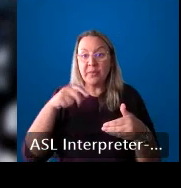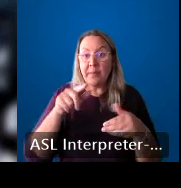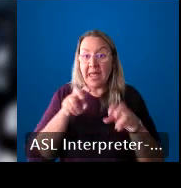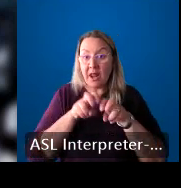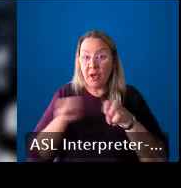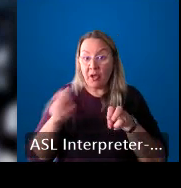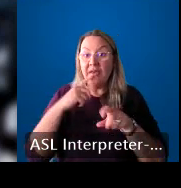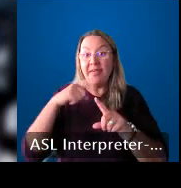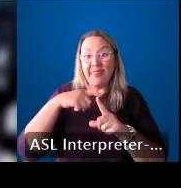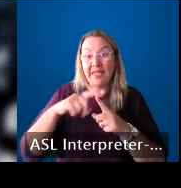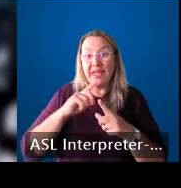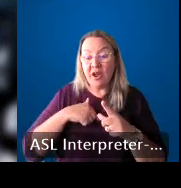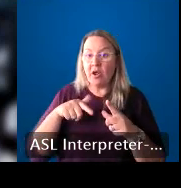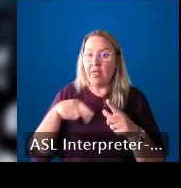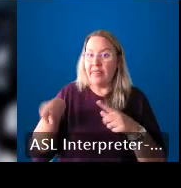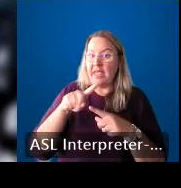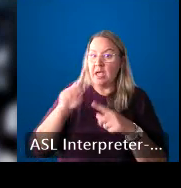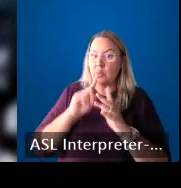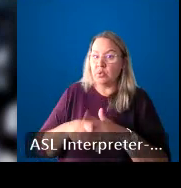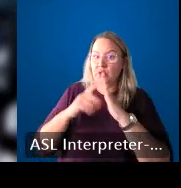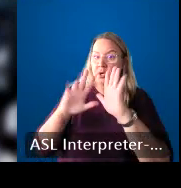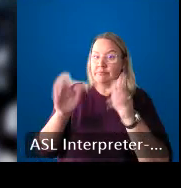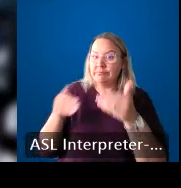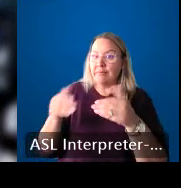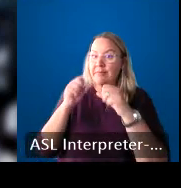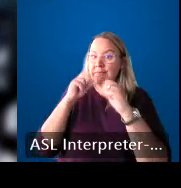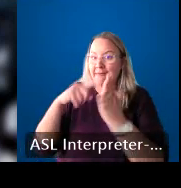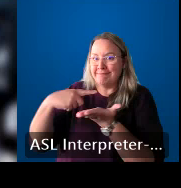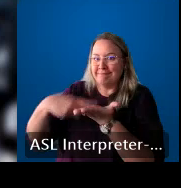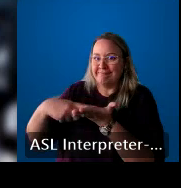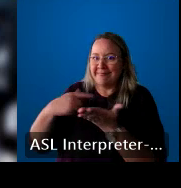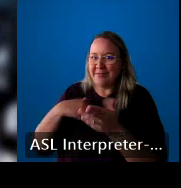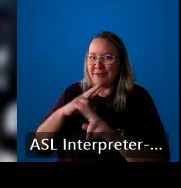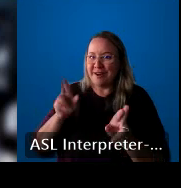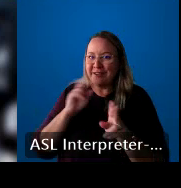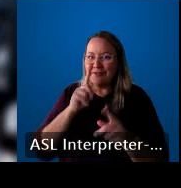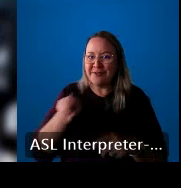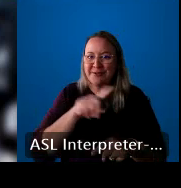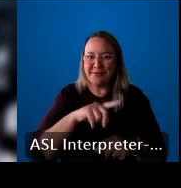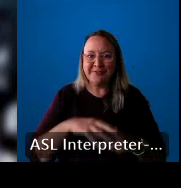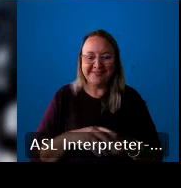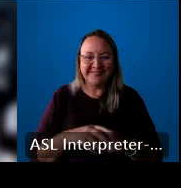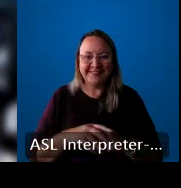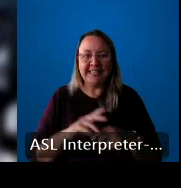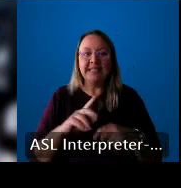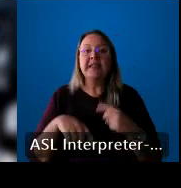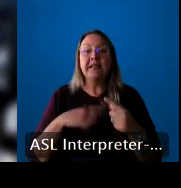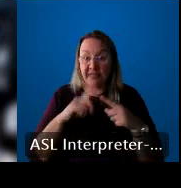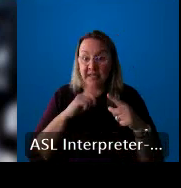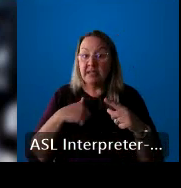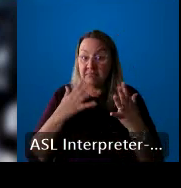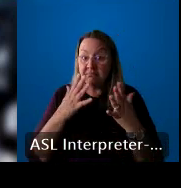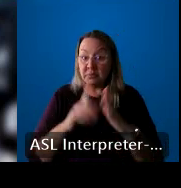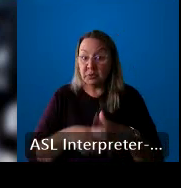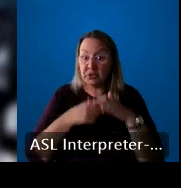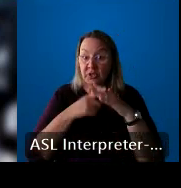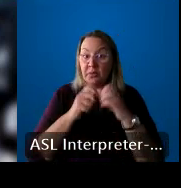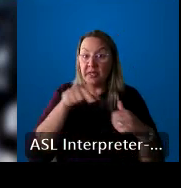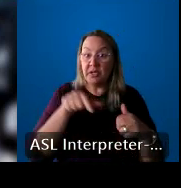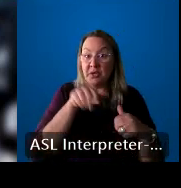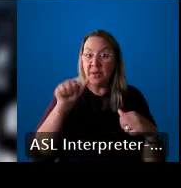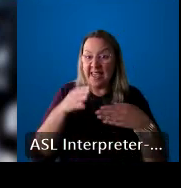and then our panelists will get into their amazing discussion that they have prepped for you all today. And then we'll end off with a Q&A,